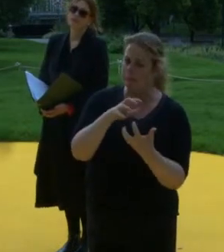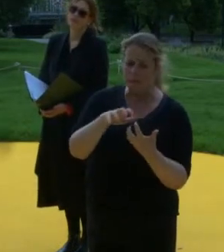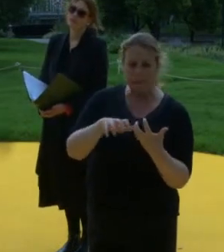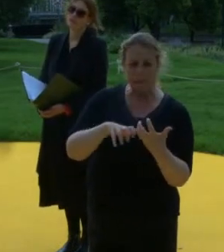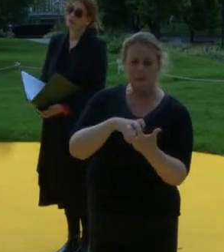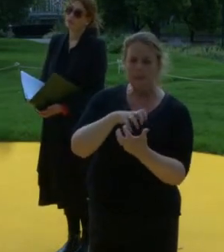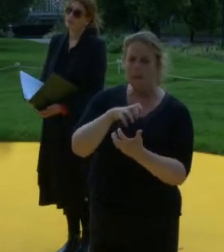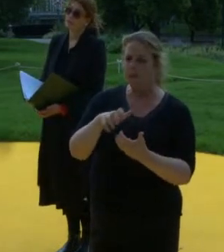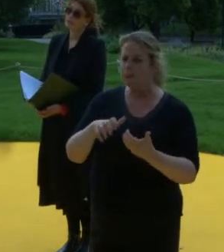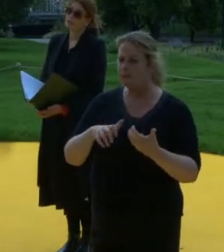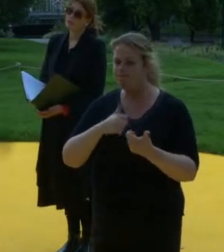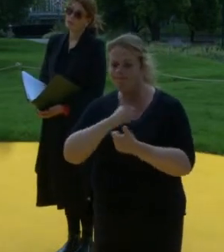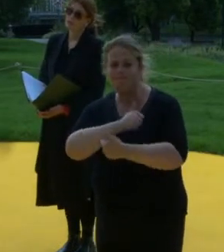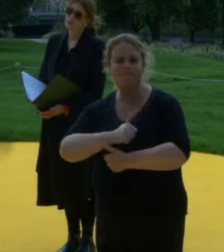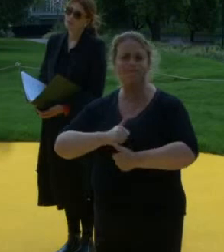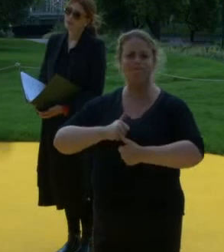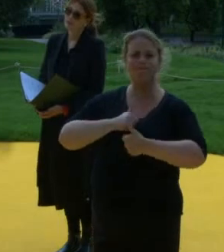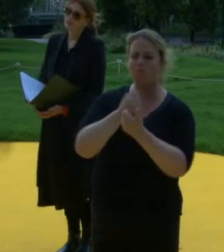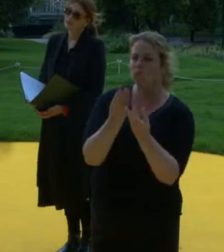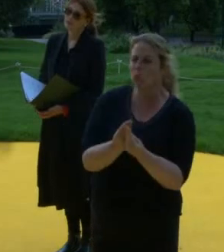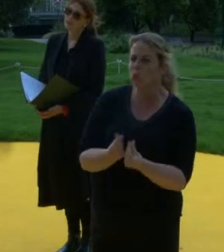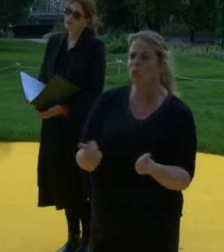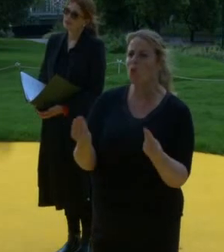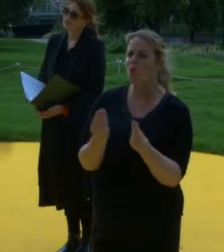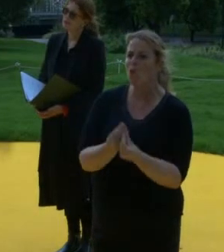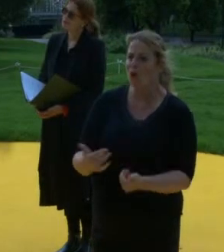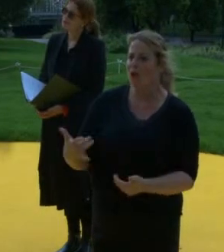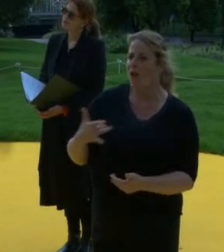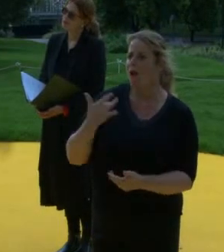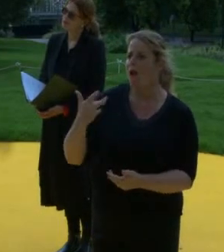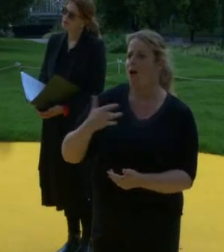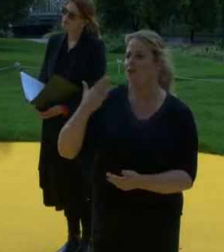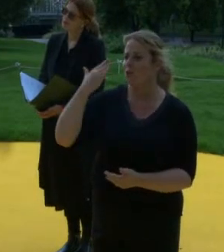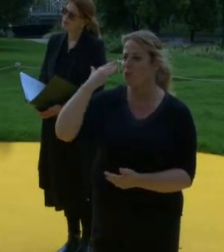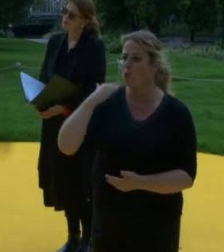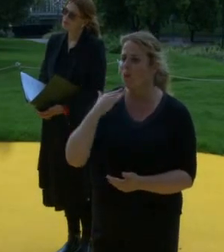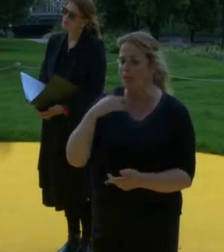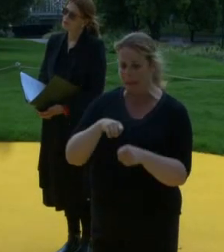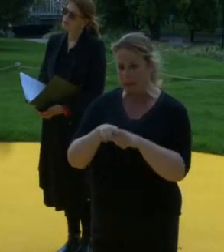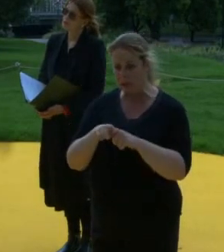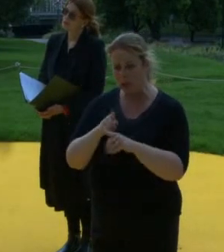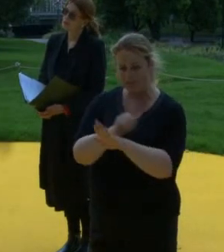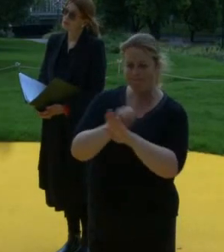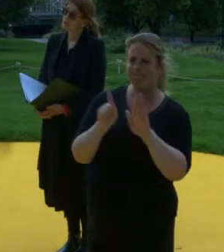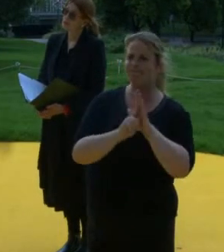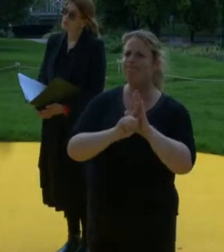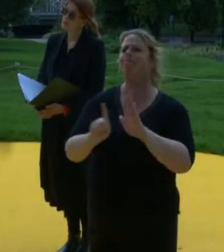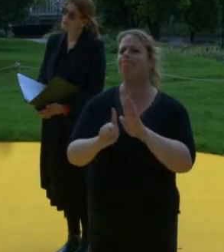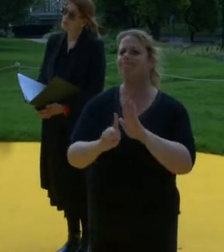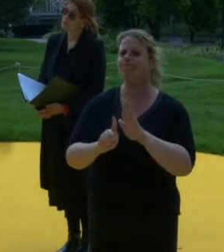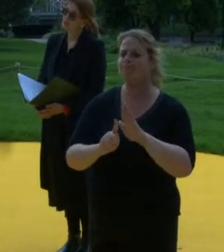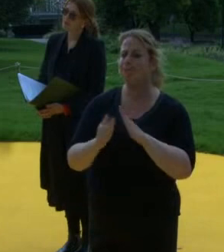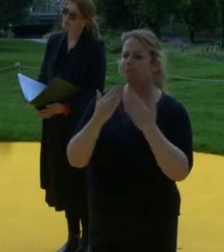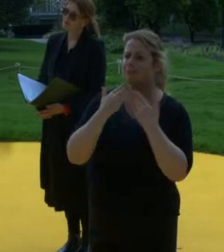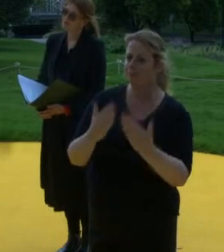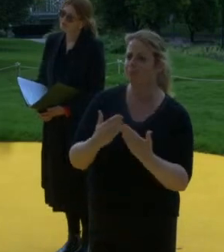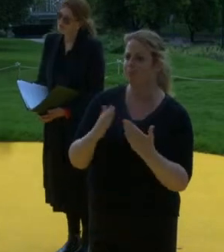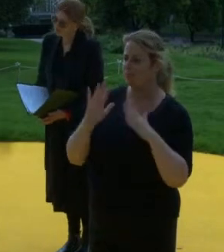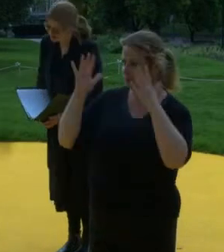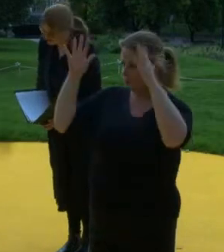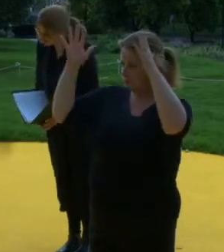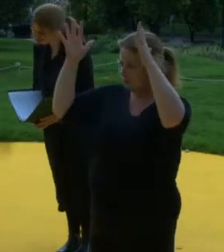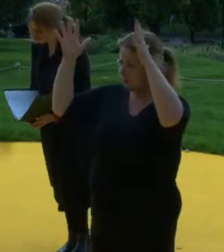complex, joyful, resourceful lives of women learning to speak for themselves. Thank you.